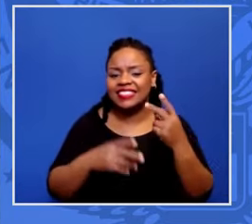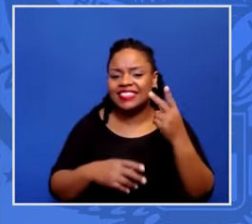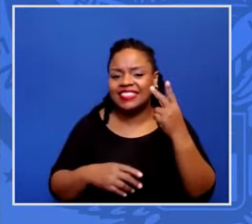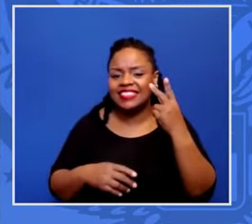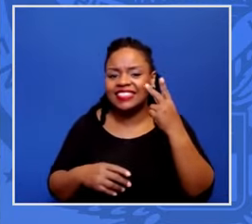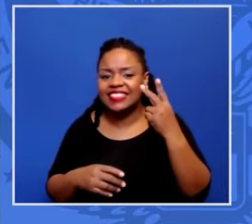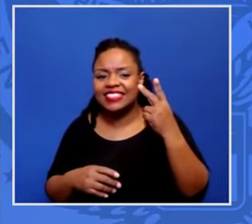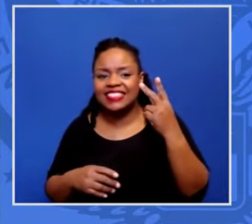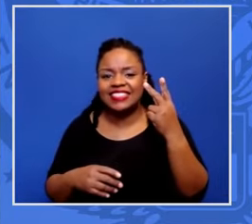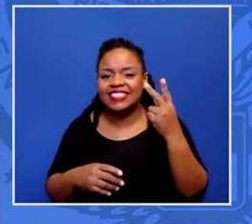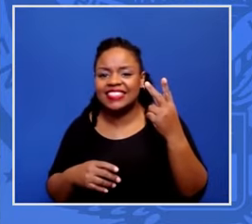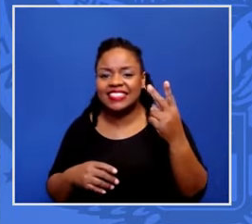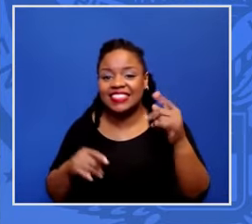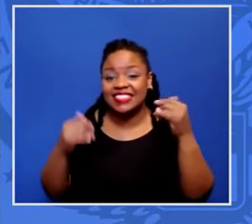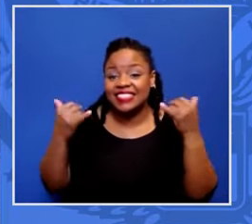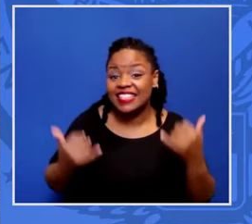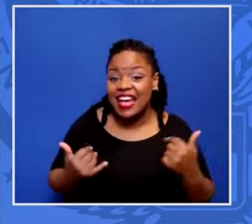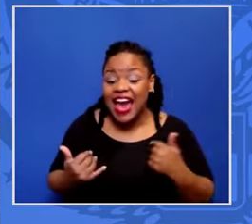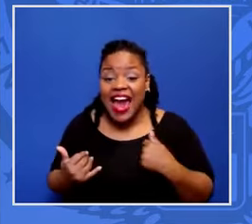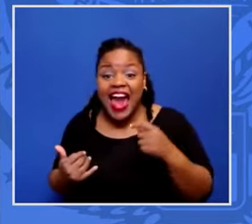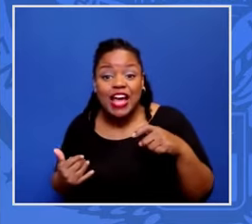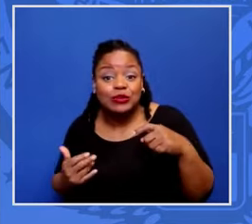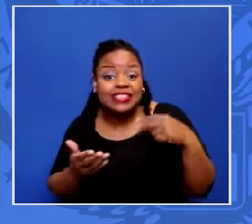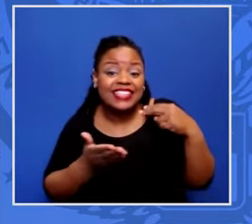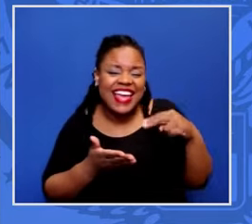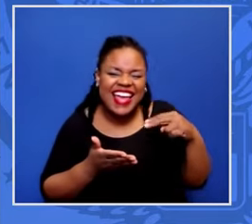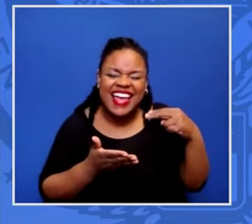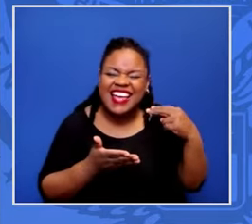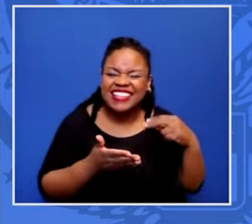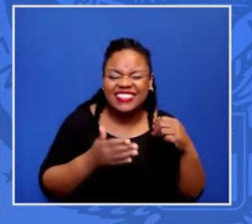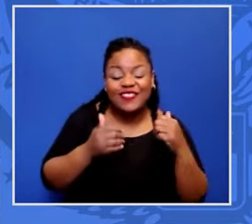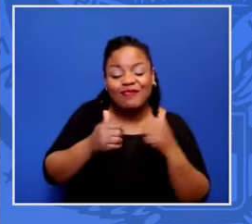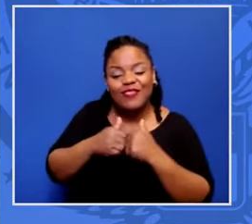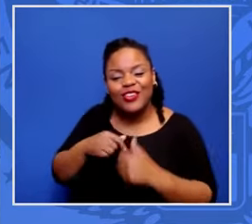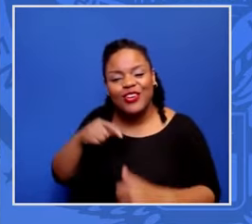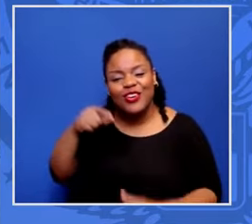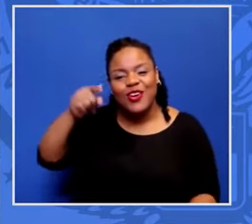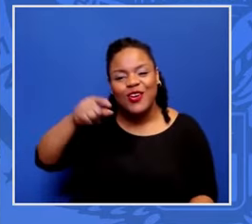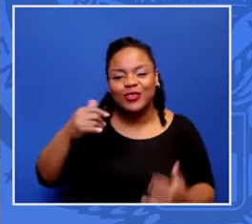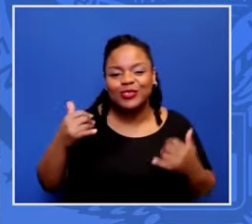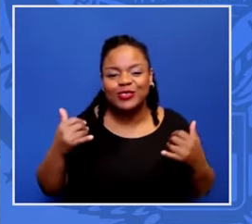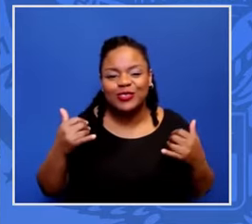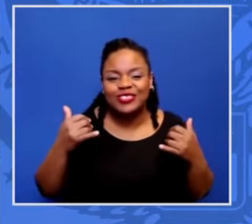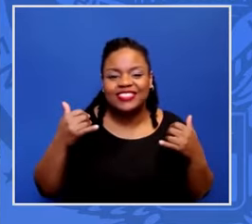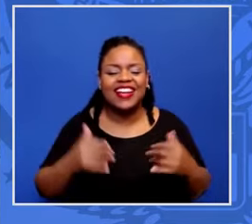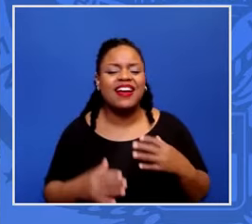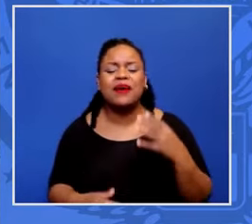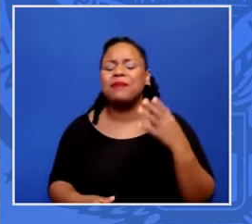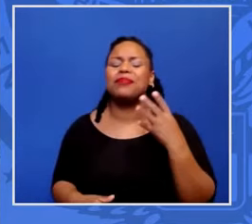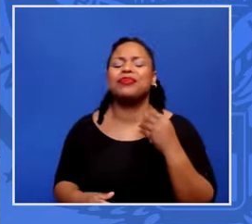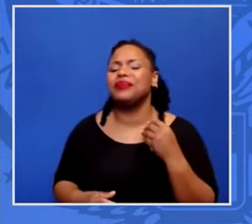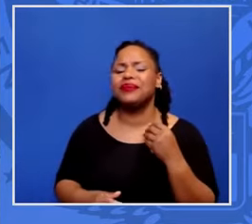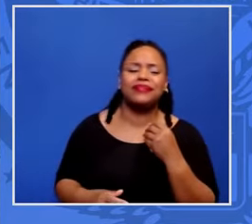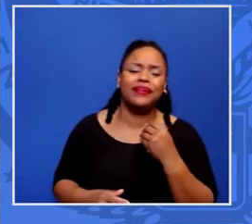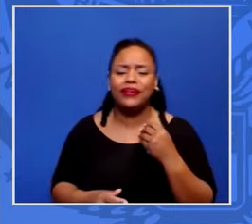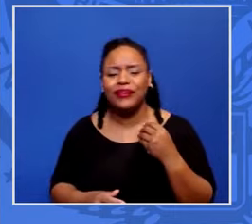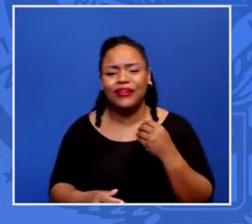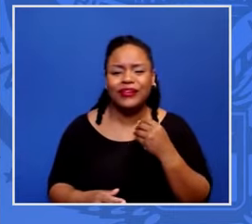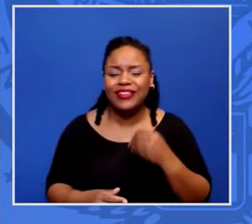que bailar contigo hoy. You look so beautiful out there. Vi que tu mirada ya